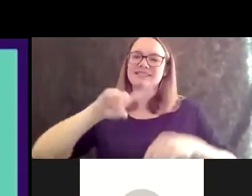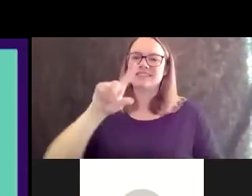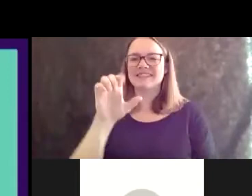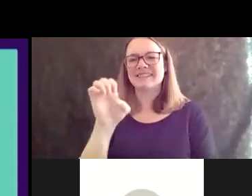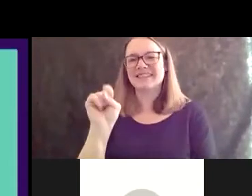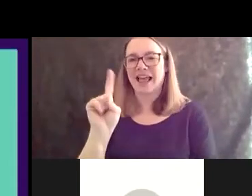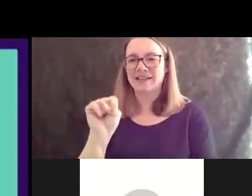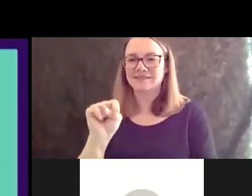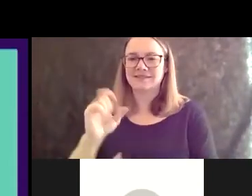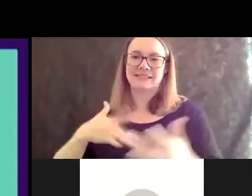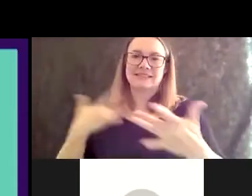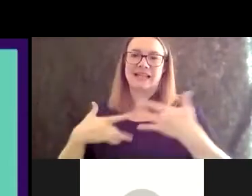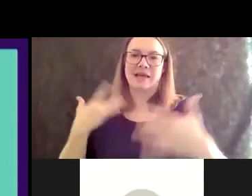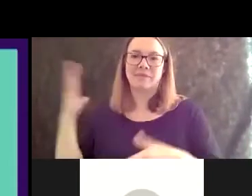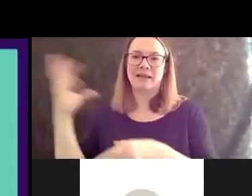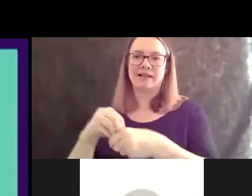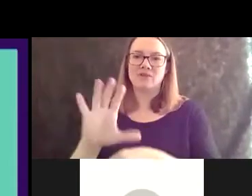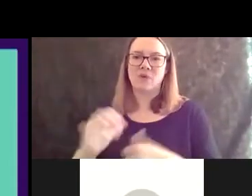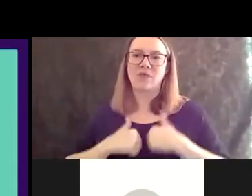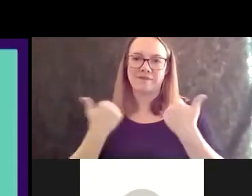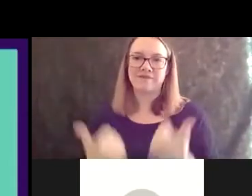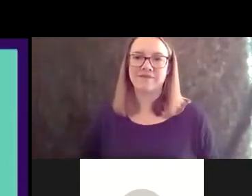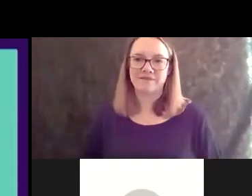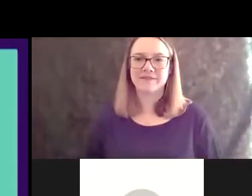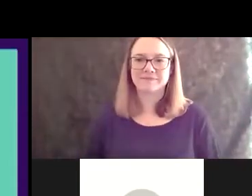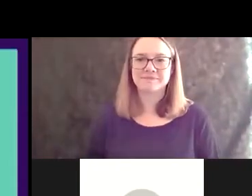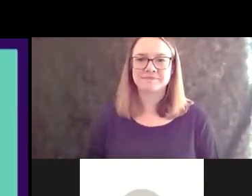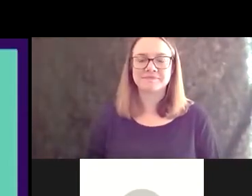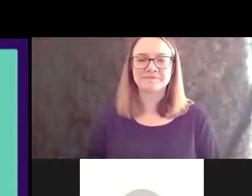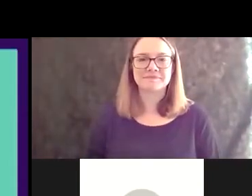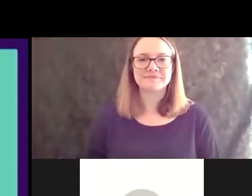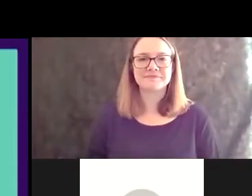life. Next slide, please.